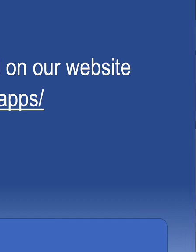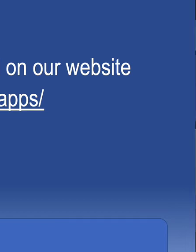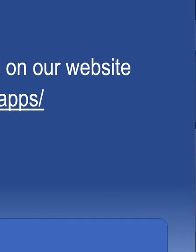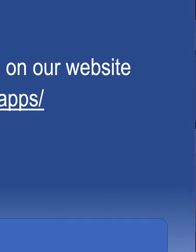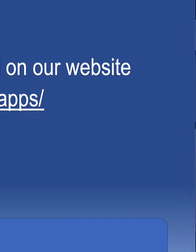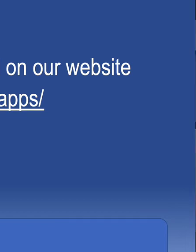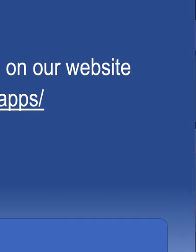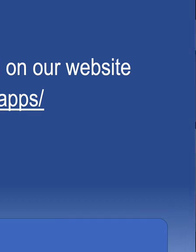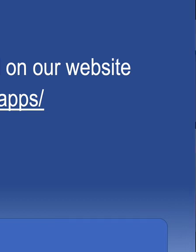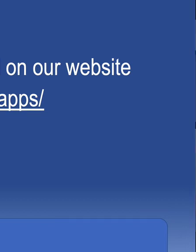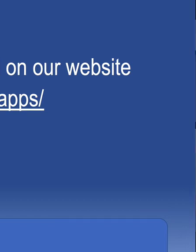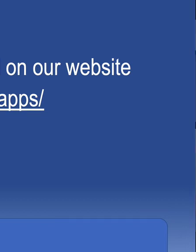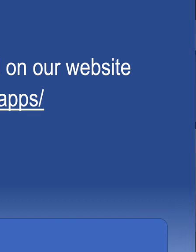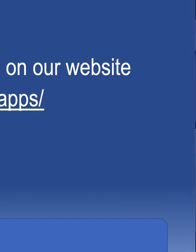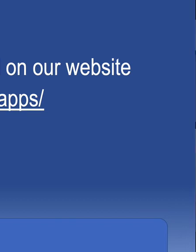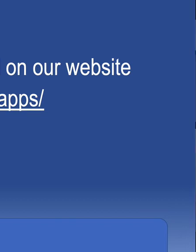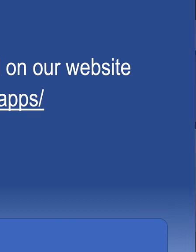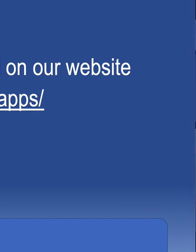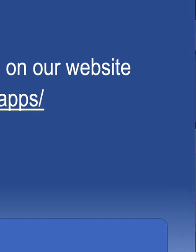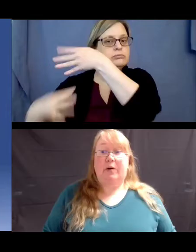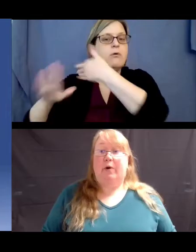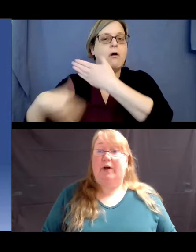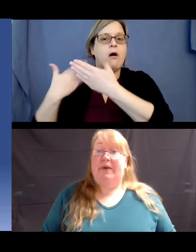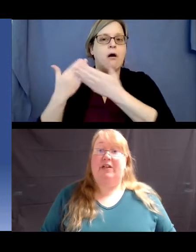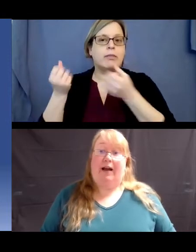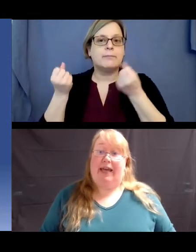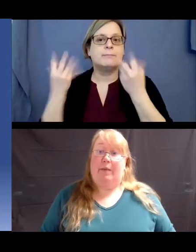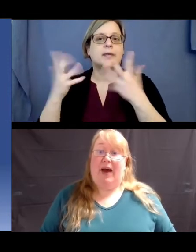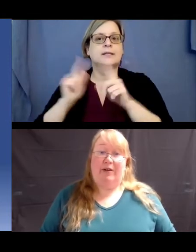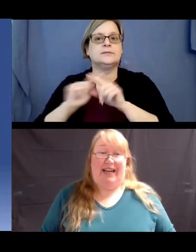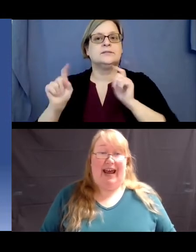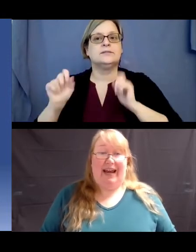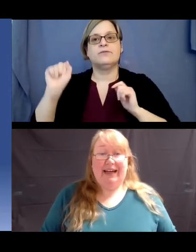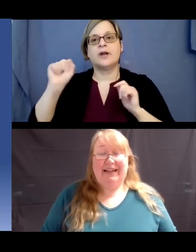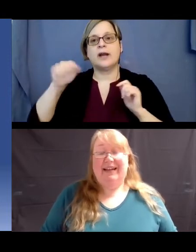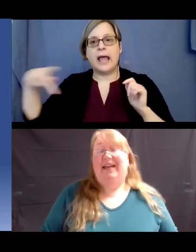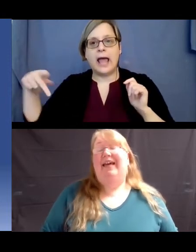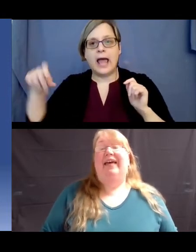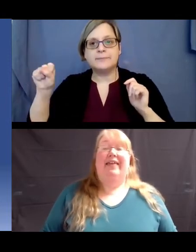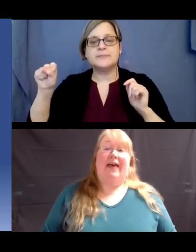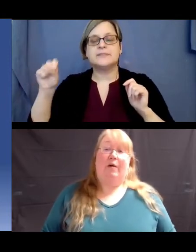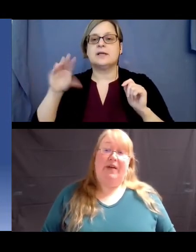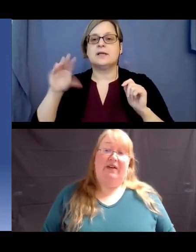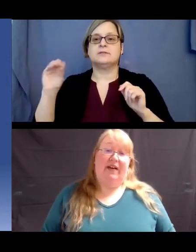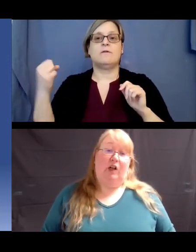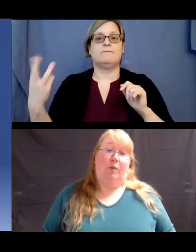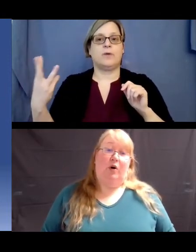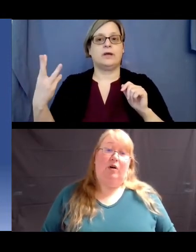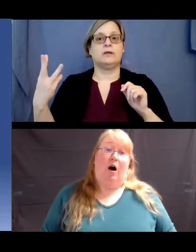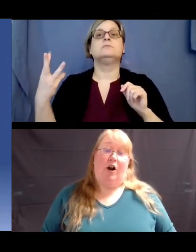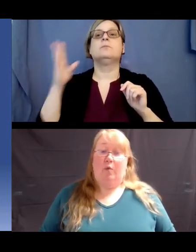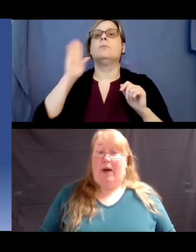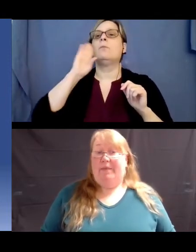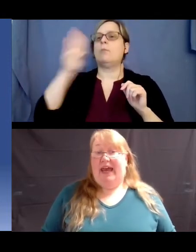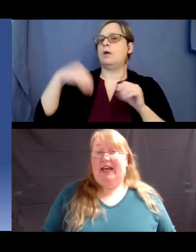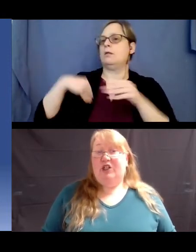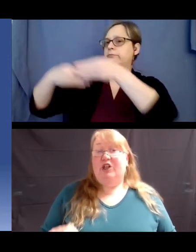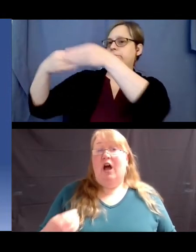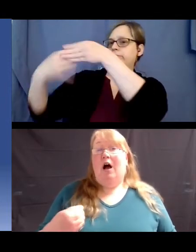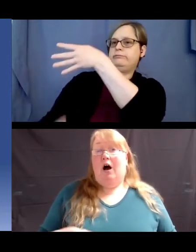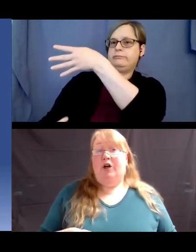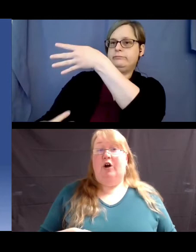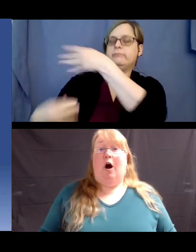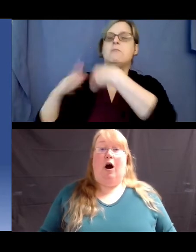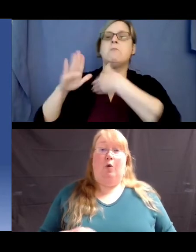links to all the different platforms and apps that we're going to be talking about today. That will be available on our